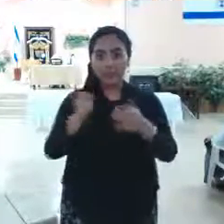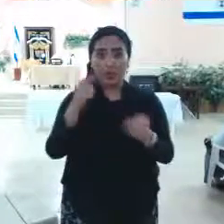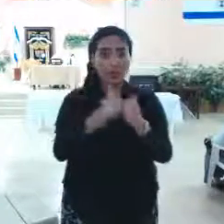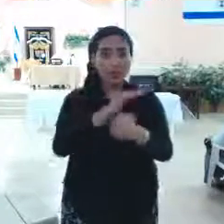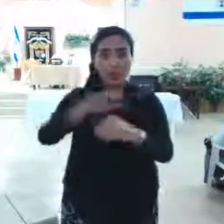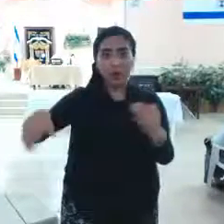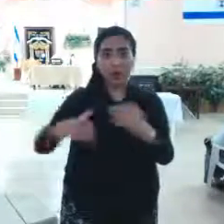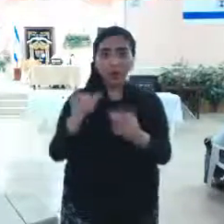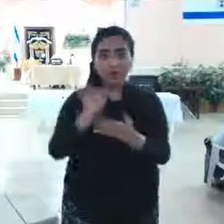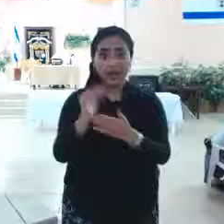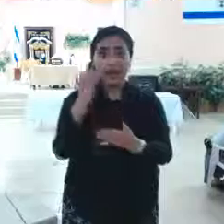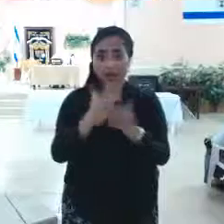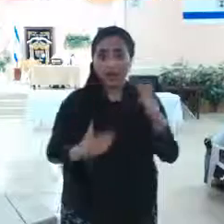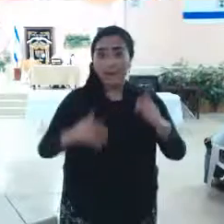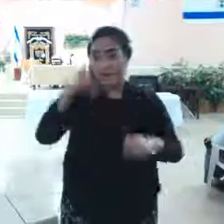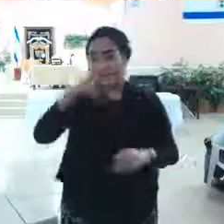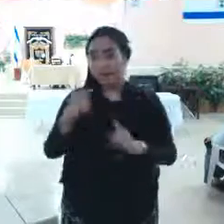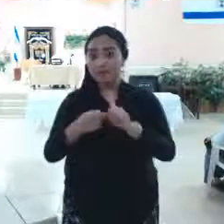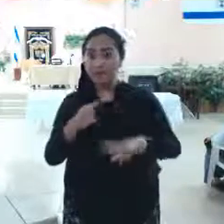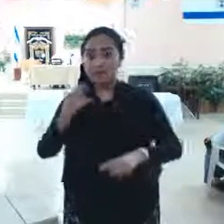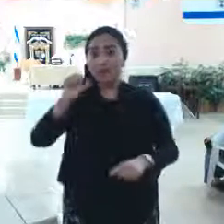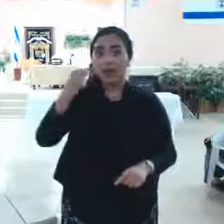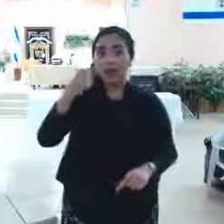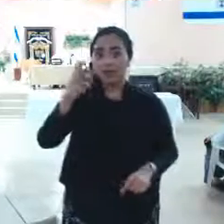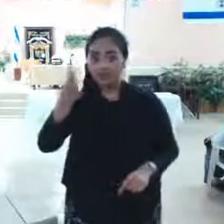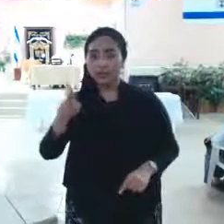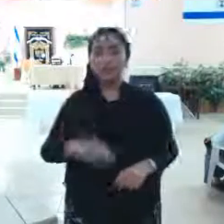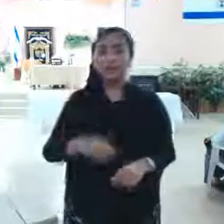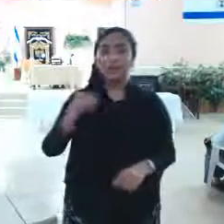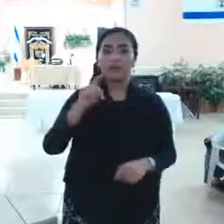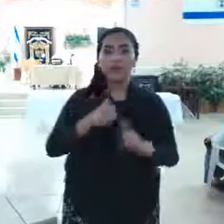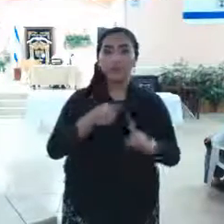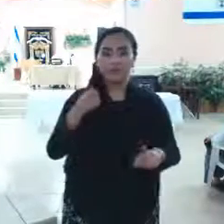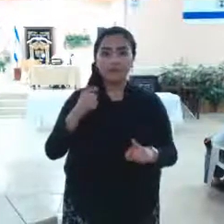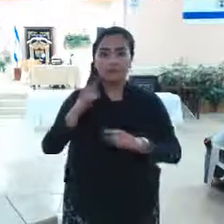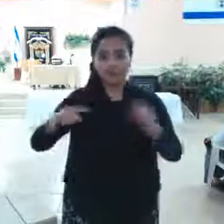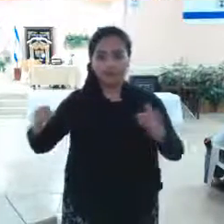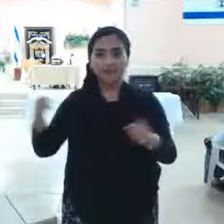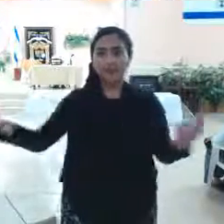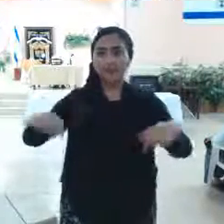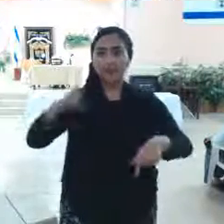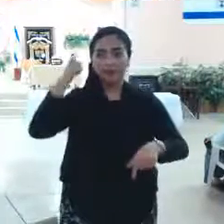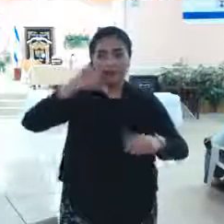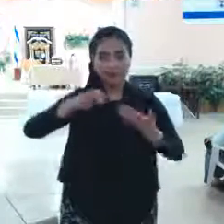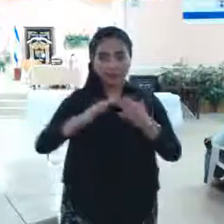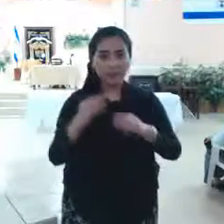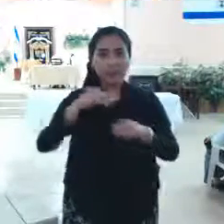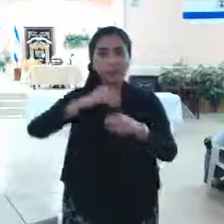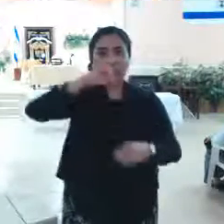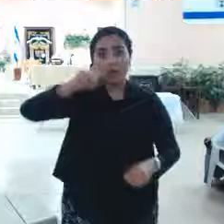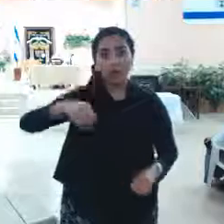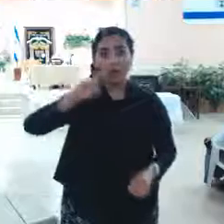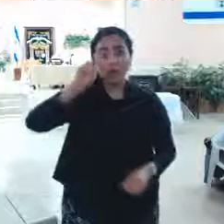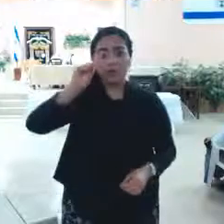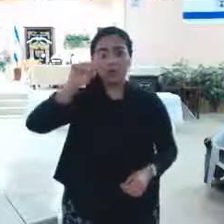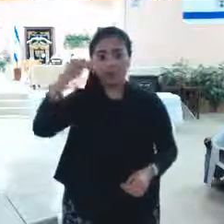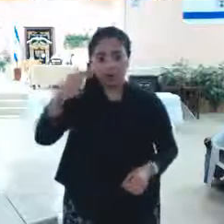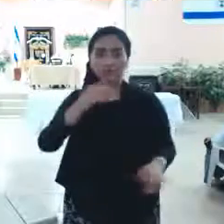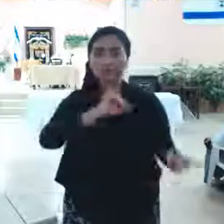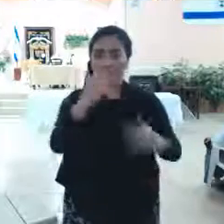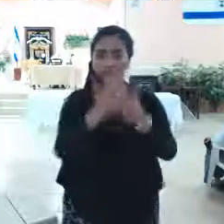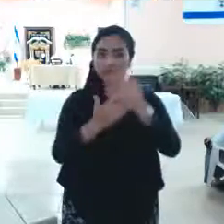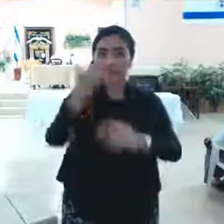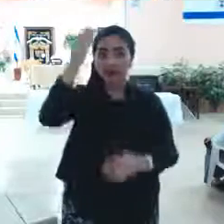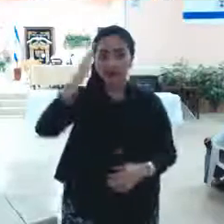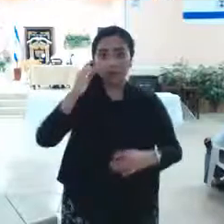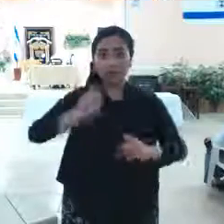todo eso, algunos hombres de Asher, de Manasés y de Zabulón se humillaron y vinieron a Jerusalén. En Judá también estuvo la mano de Elohim